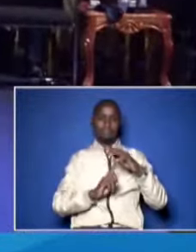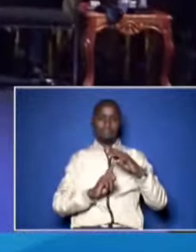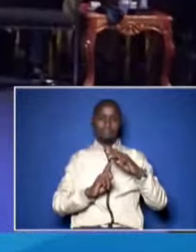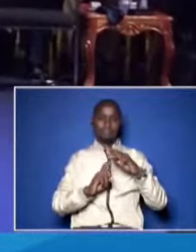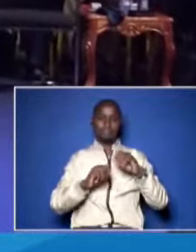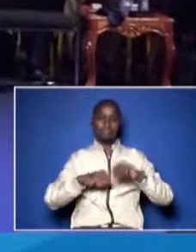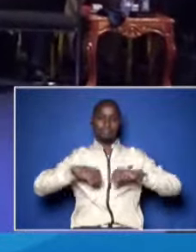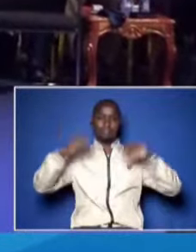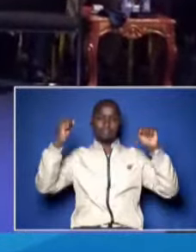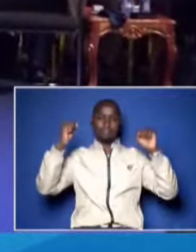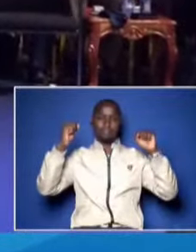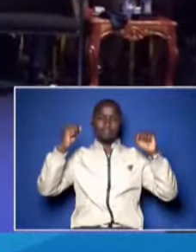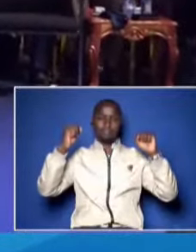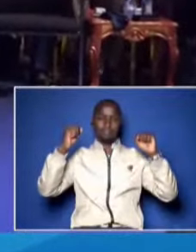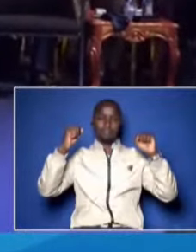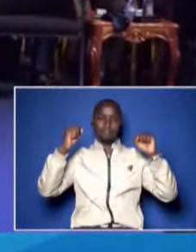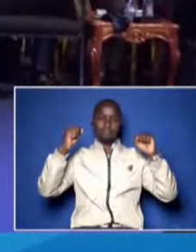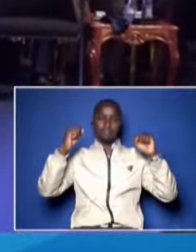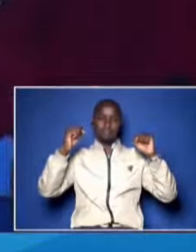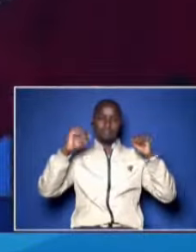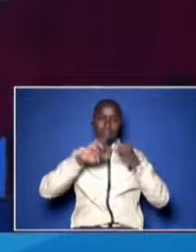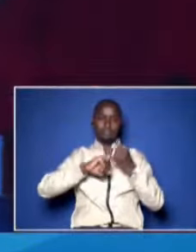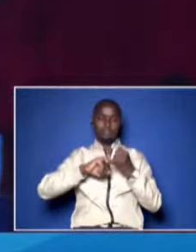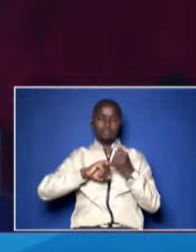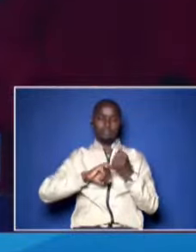president and spouse